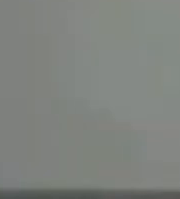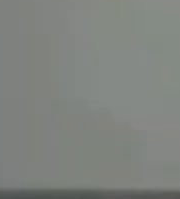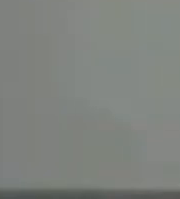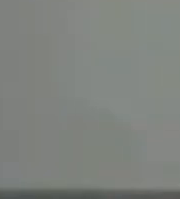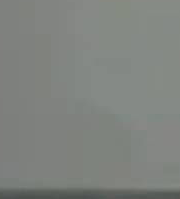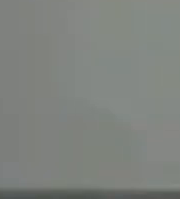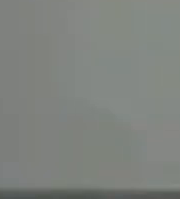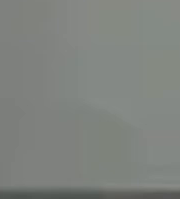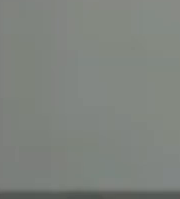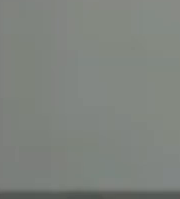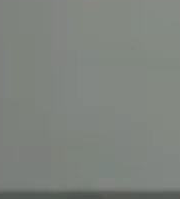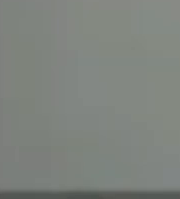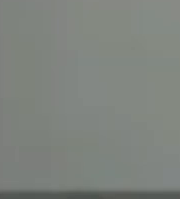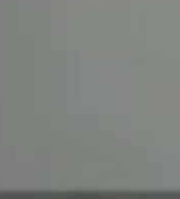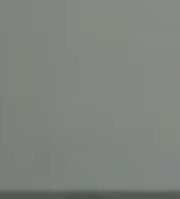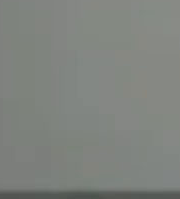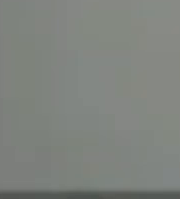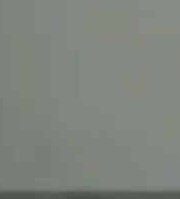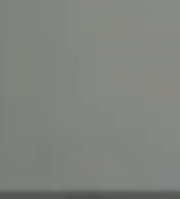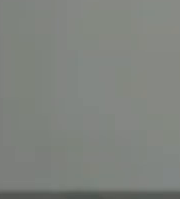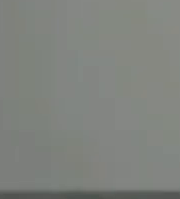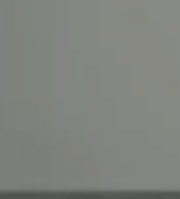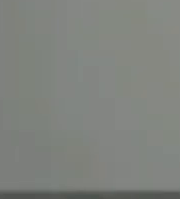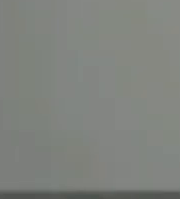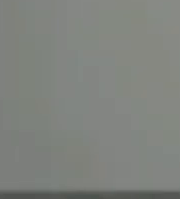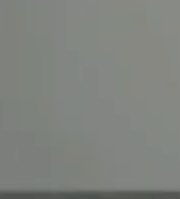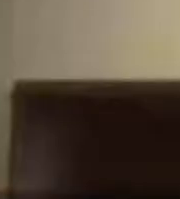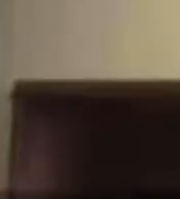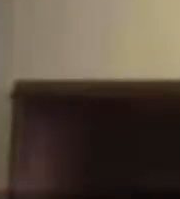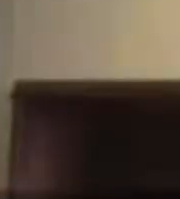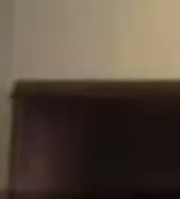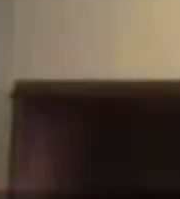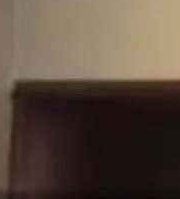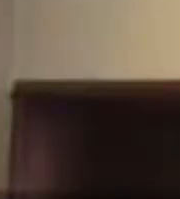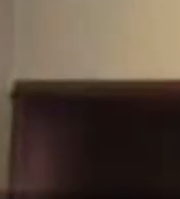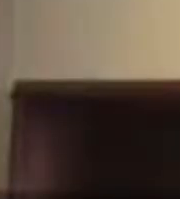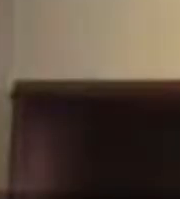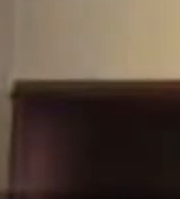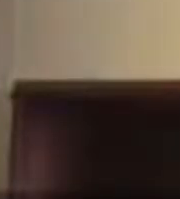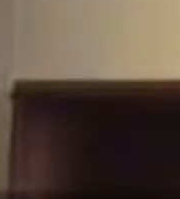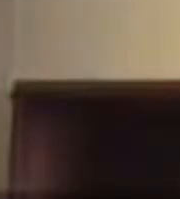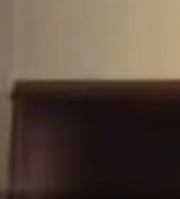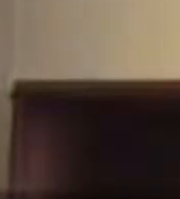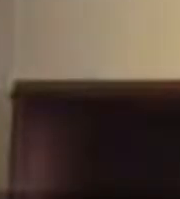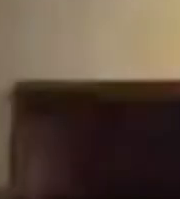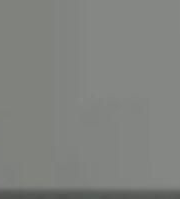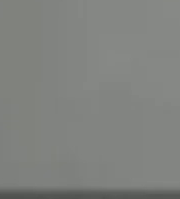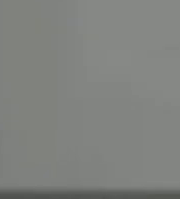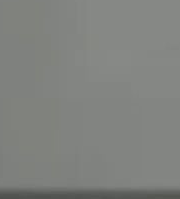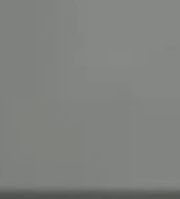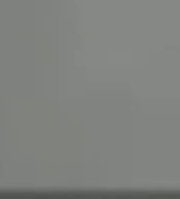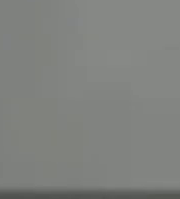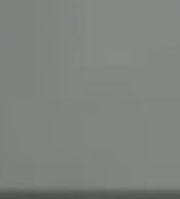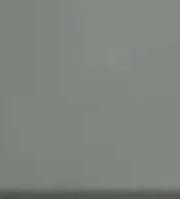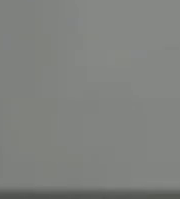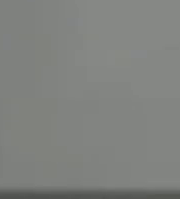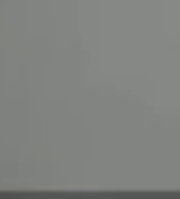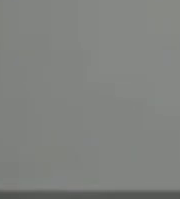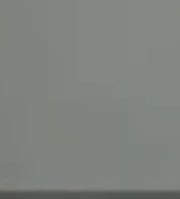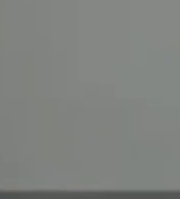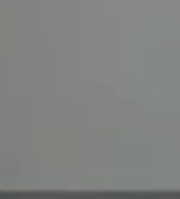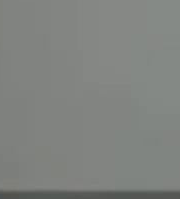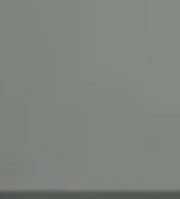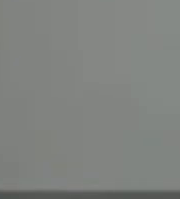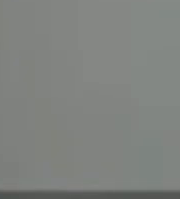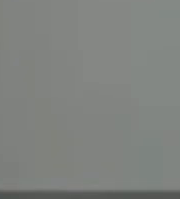Weaver. Okay, then. Are you excited? Yes, I am excited. So